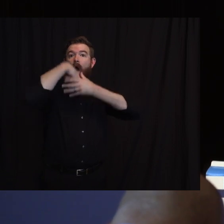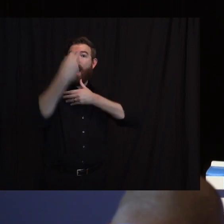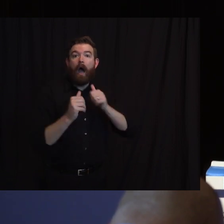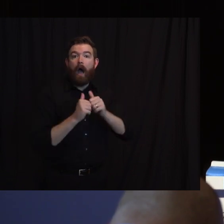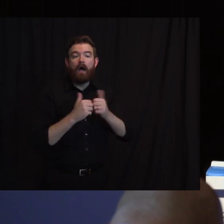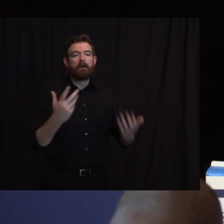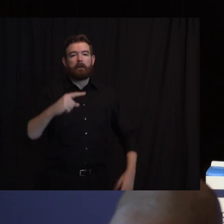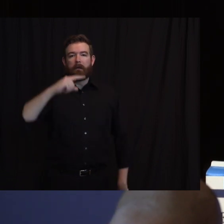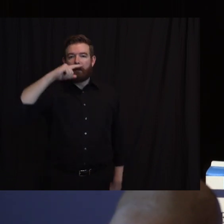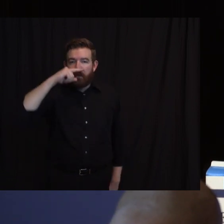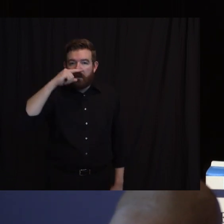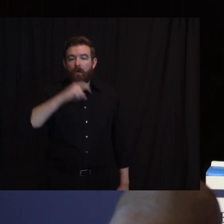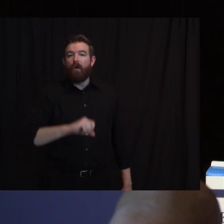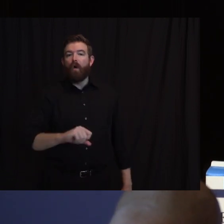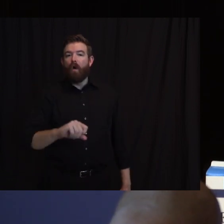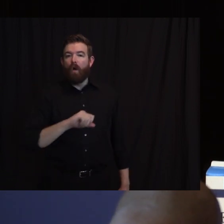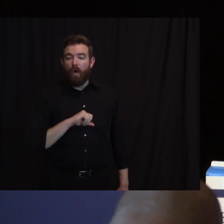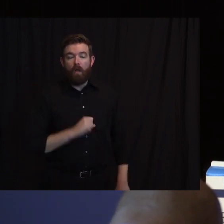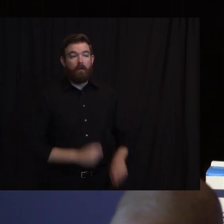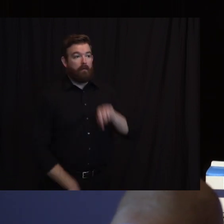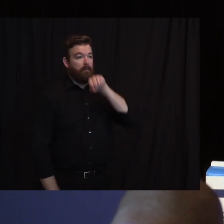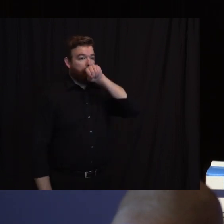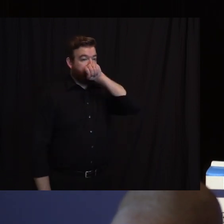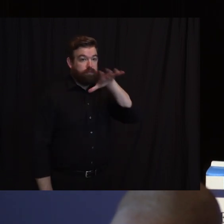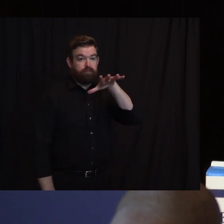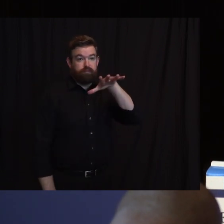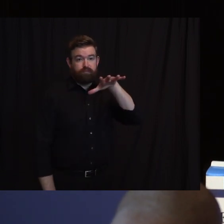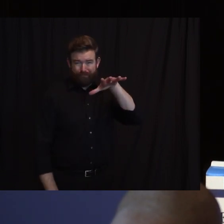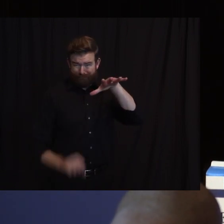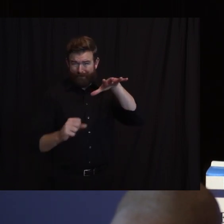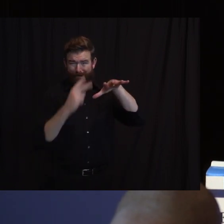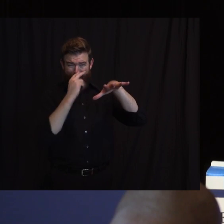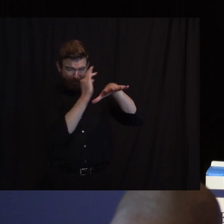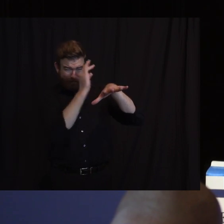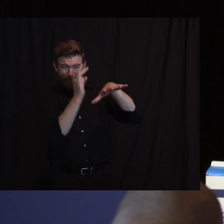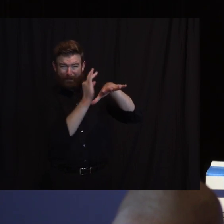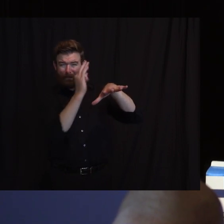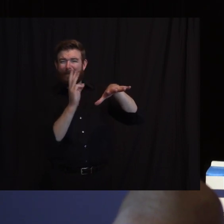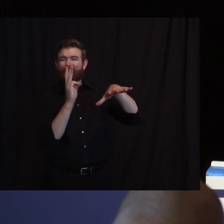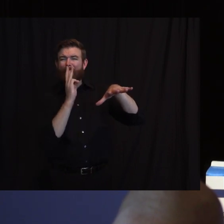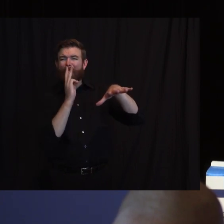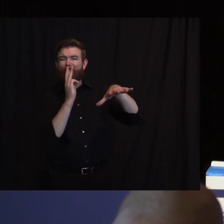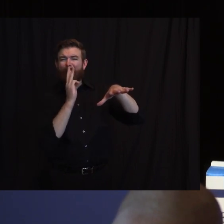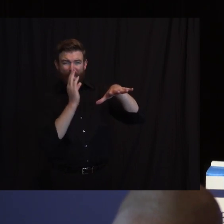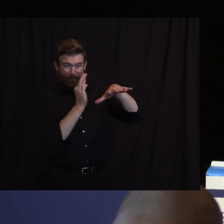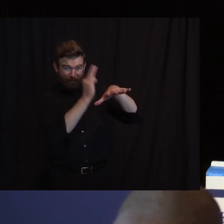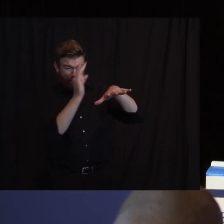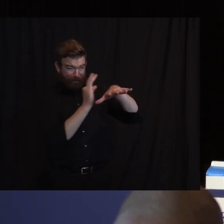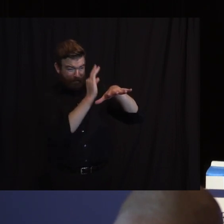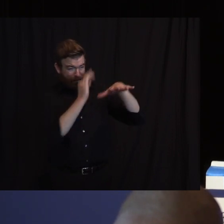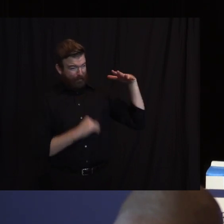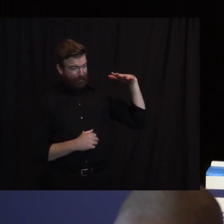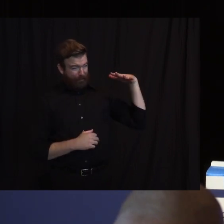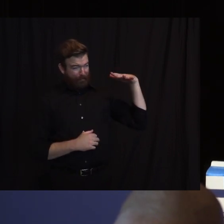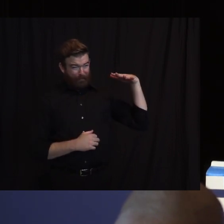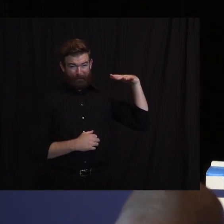coughs, they're spewing out these big particles. You can see these particles. They're spewing them out, and they're traveling a certain amount of distance, almost always less than